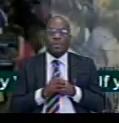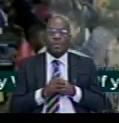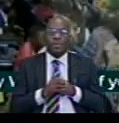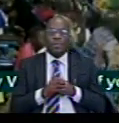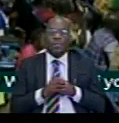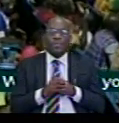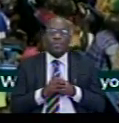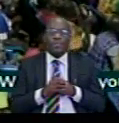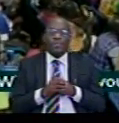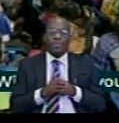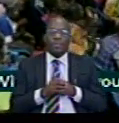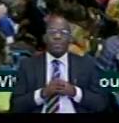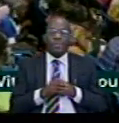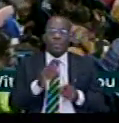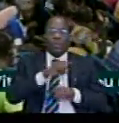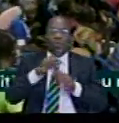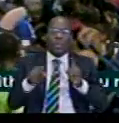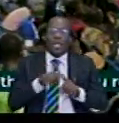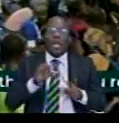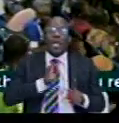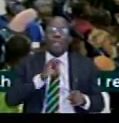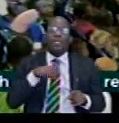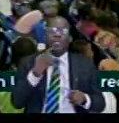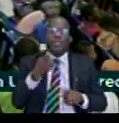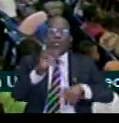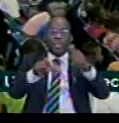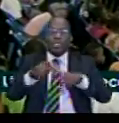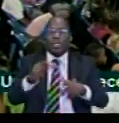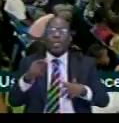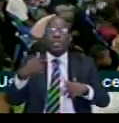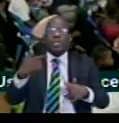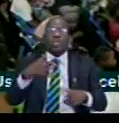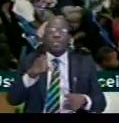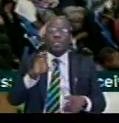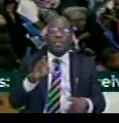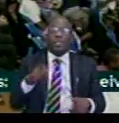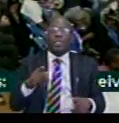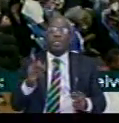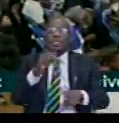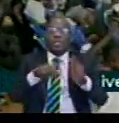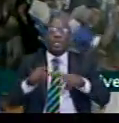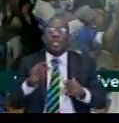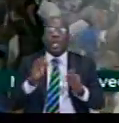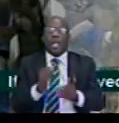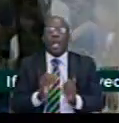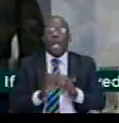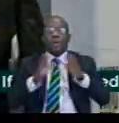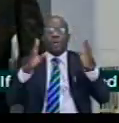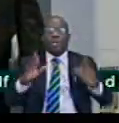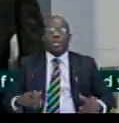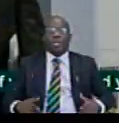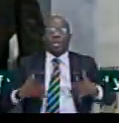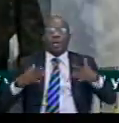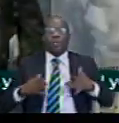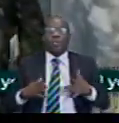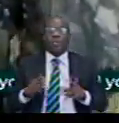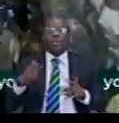say GCK, you say abundant life. GCK. GCK. GCK.